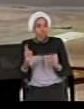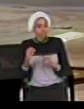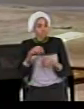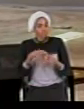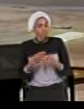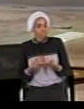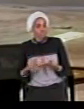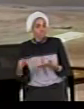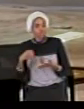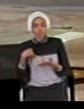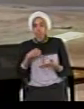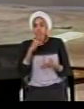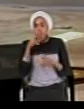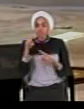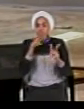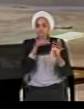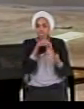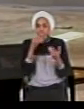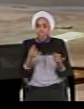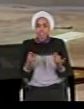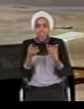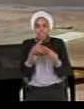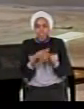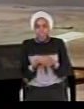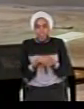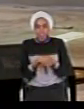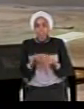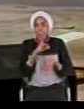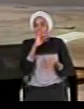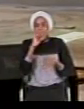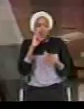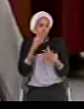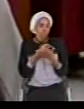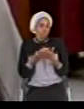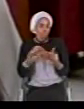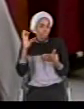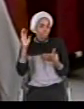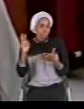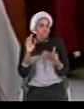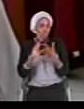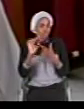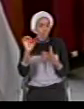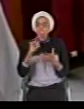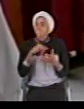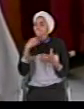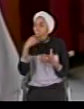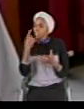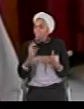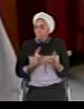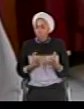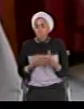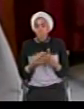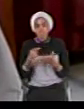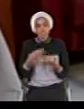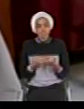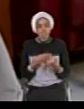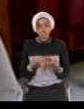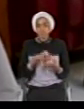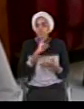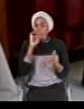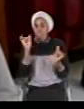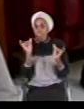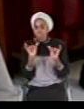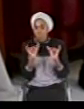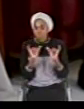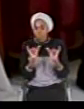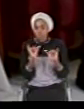looking at today, verse 6 all through to verse 9, they're telling us that the gospel is still the same